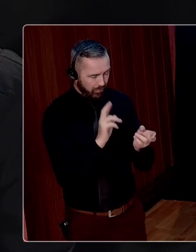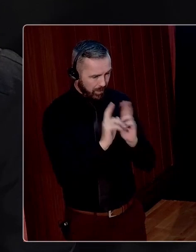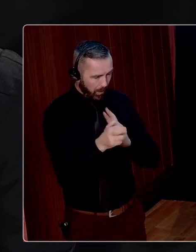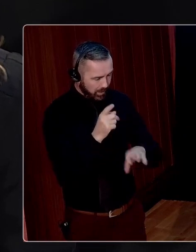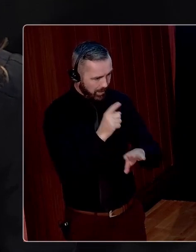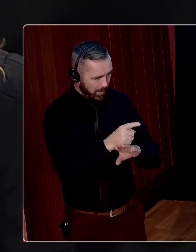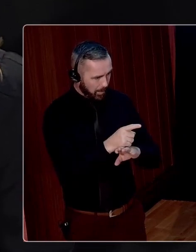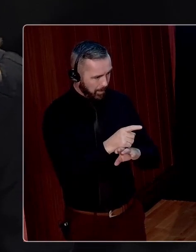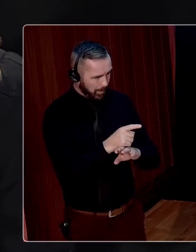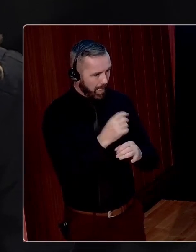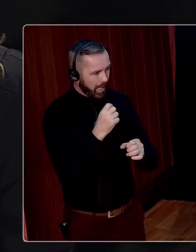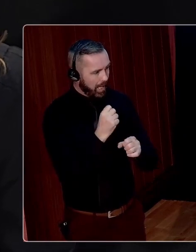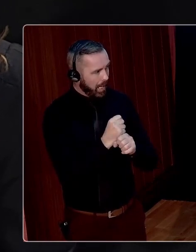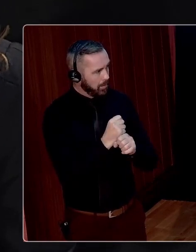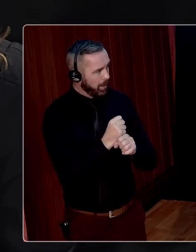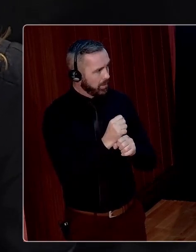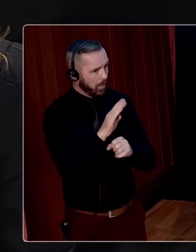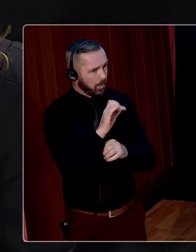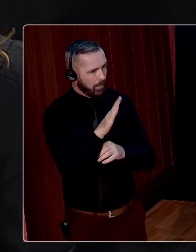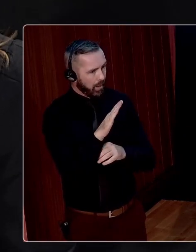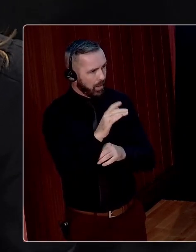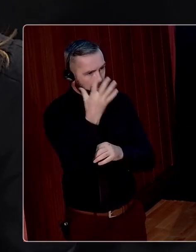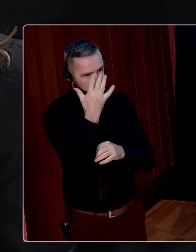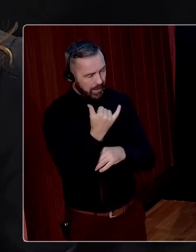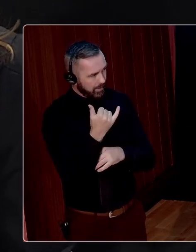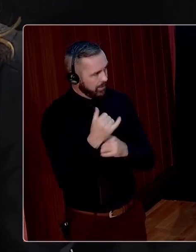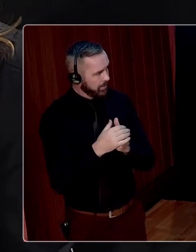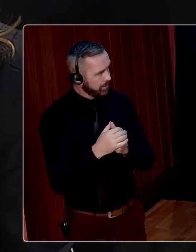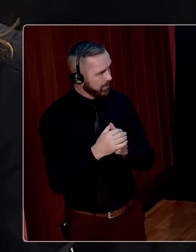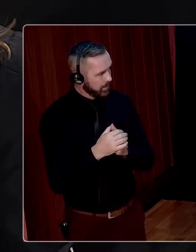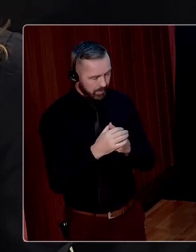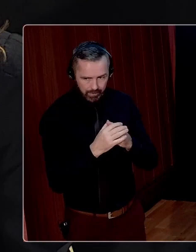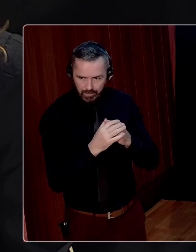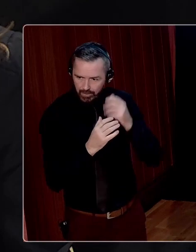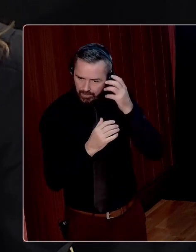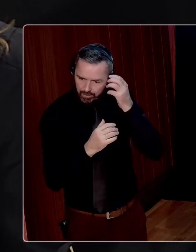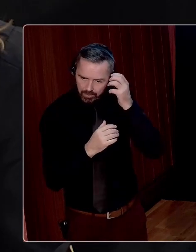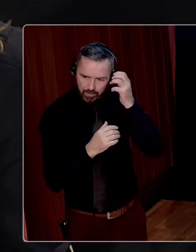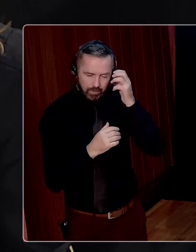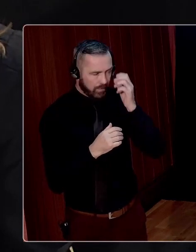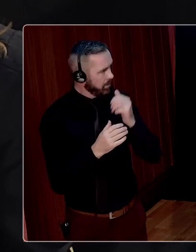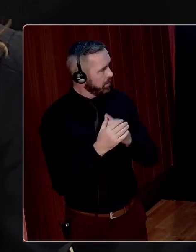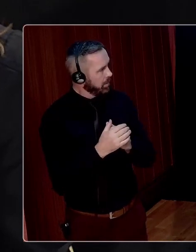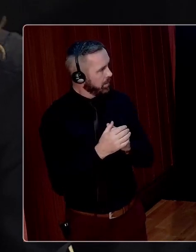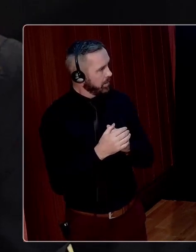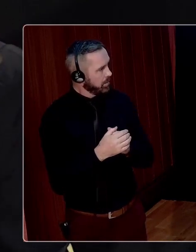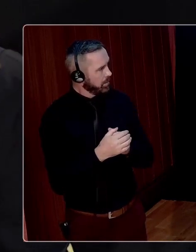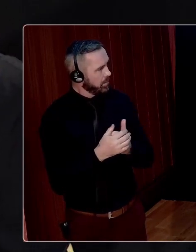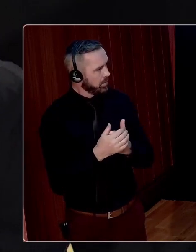mainly about the Tower of Babel myth. The best of each language, and so created Gaelic, the first European